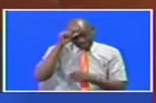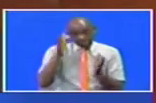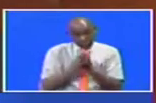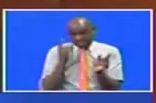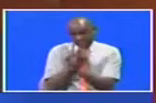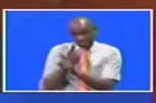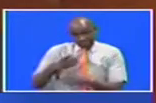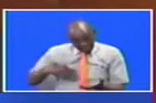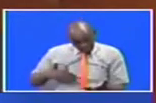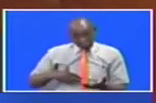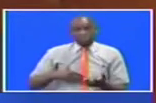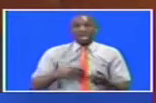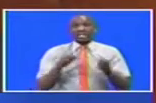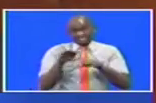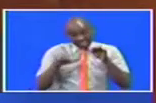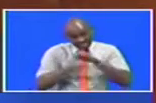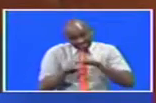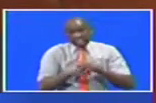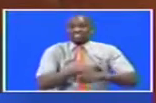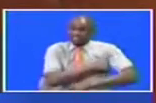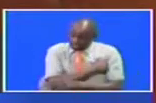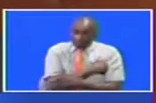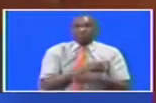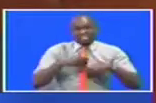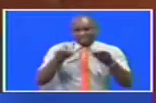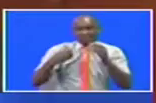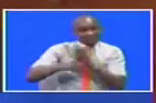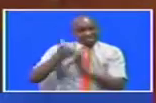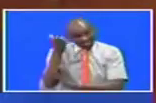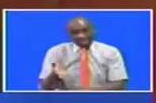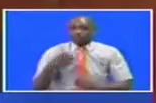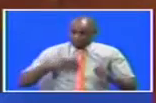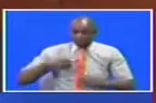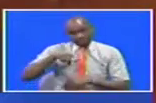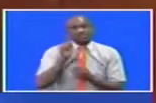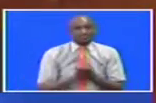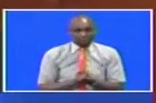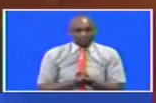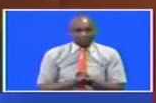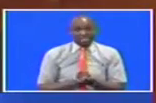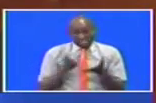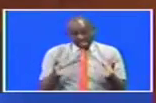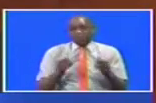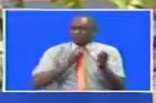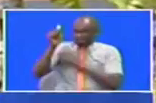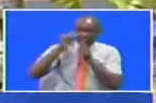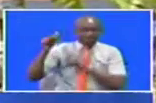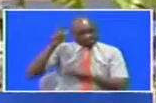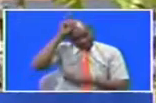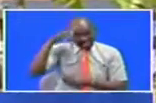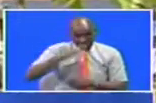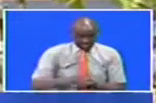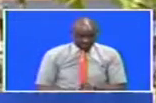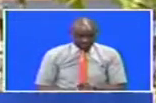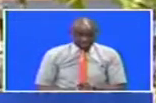that's chiefs and assistant chiefs, to ensure that ID cards are distributed to their holders, especially in far-flung areas. A